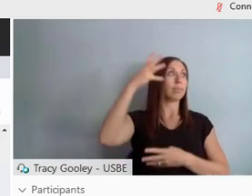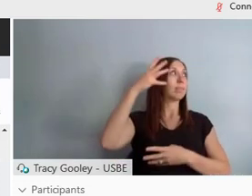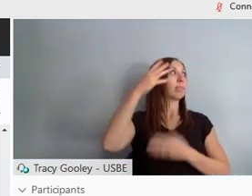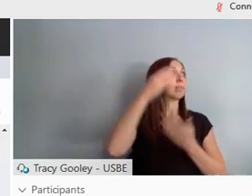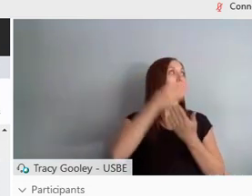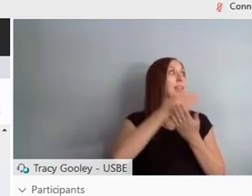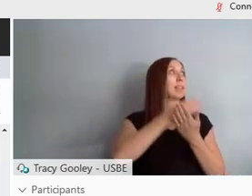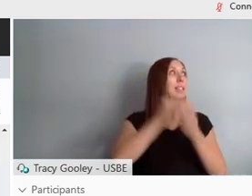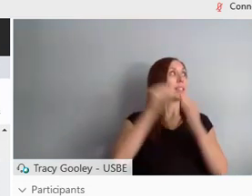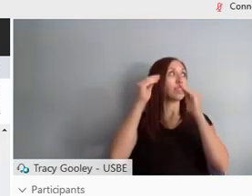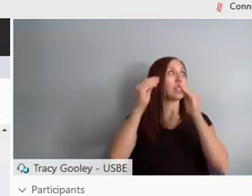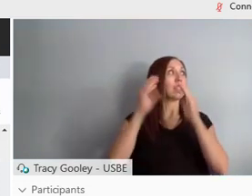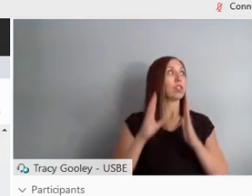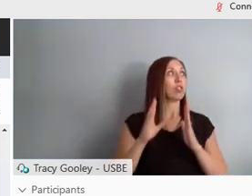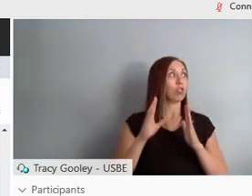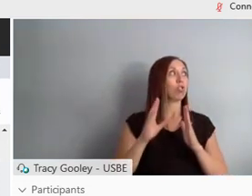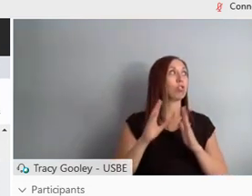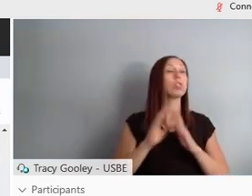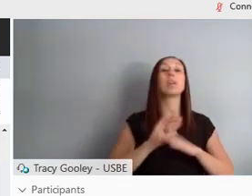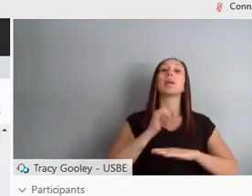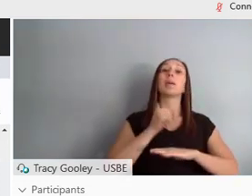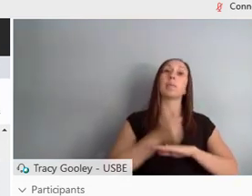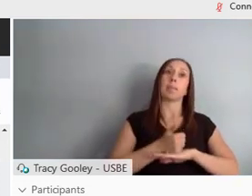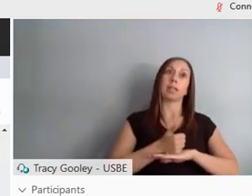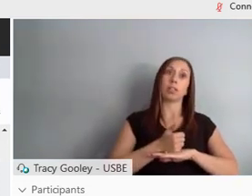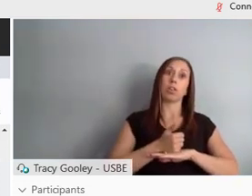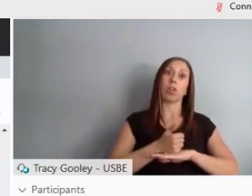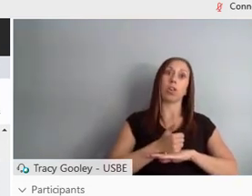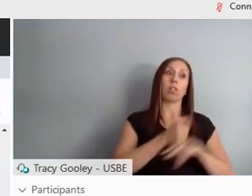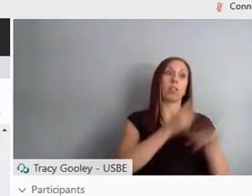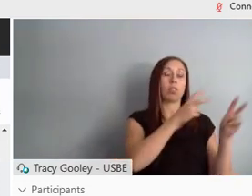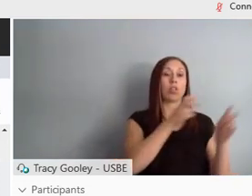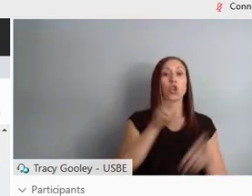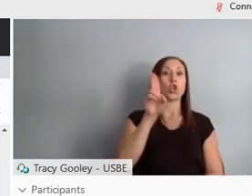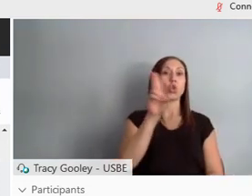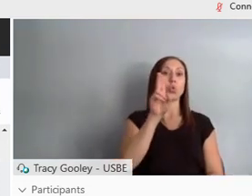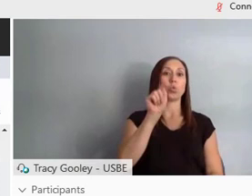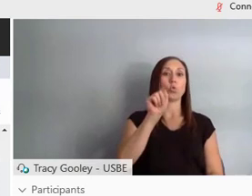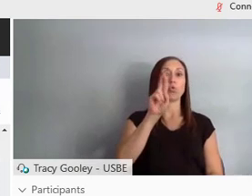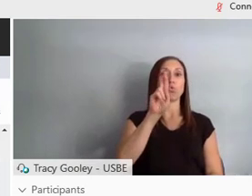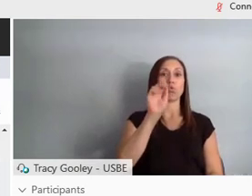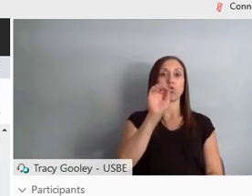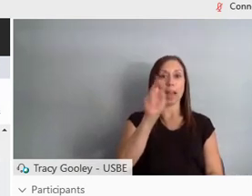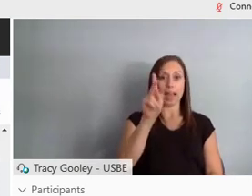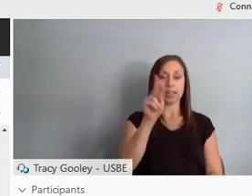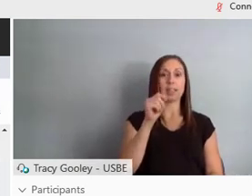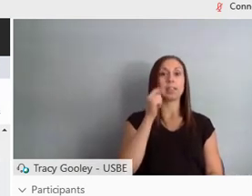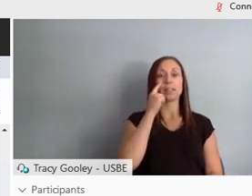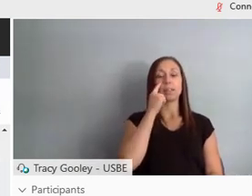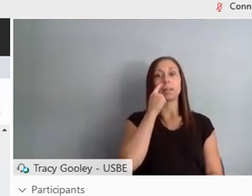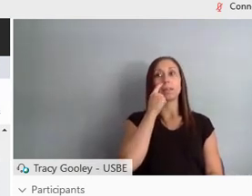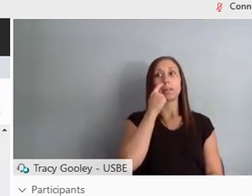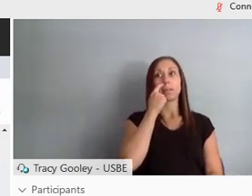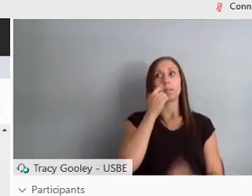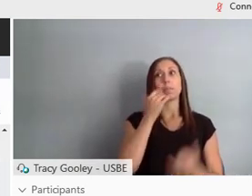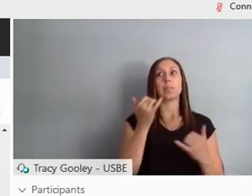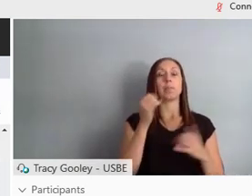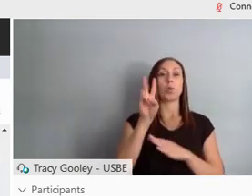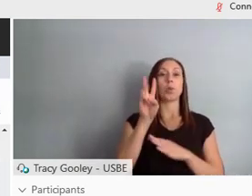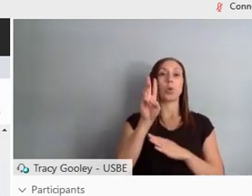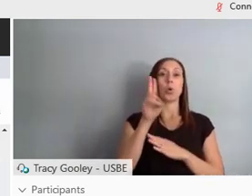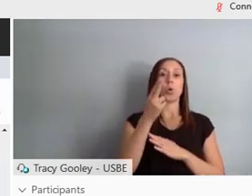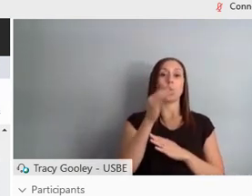teachers based on the information that is populated from Utrecht. So right here, Whitney is